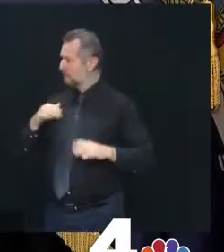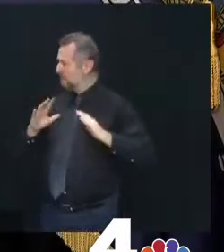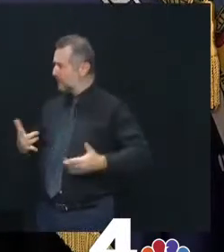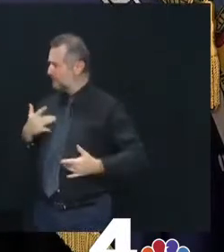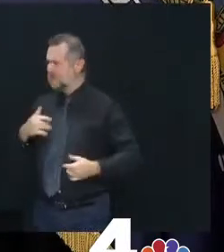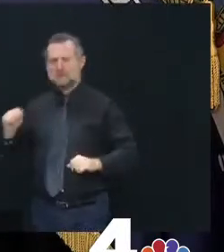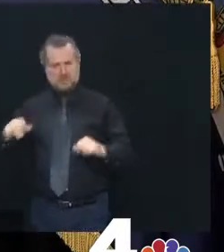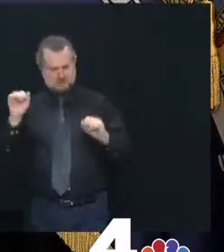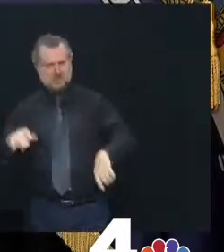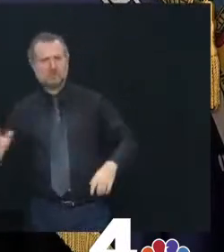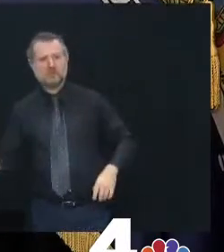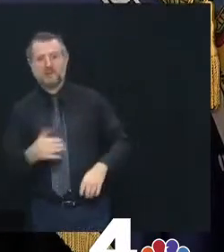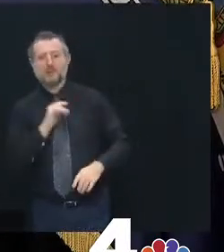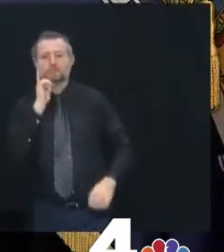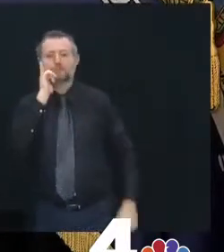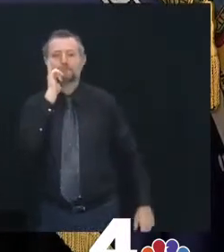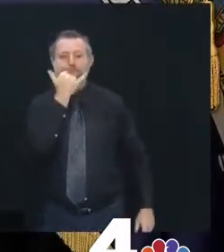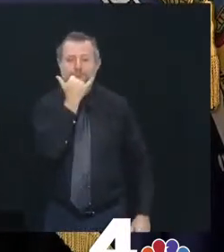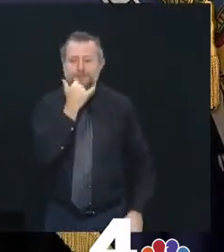nursing homes to visit.